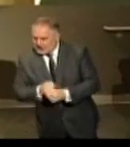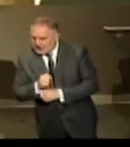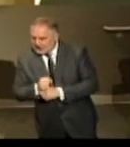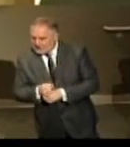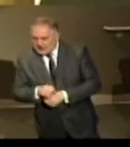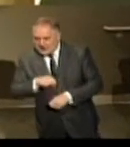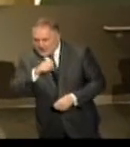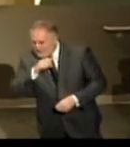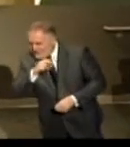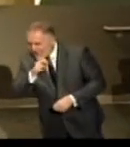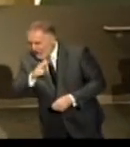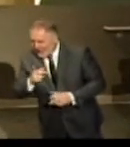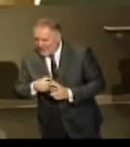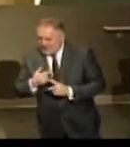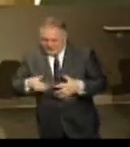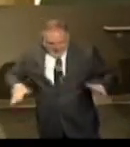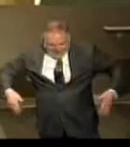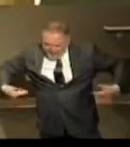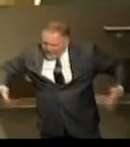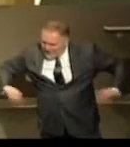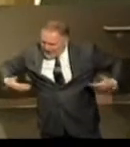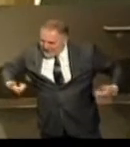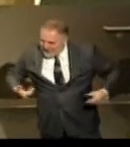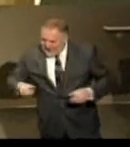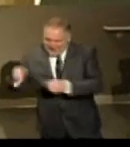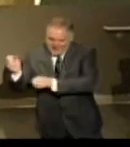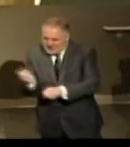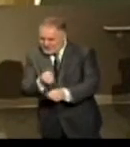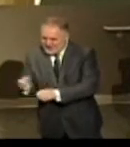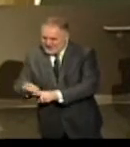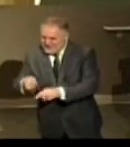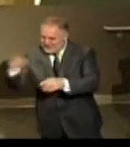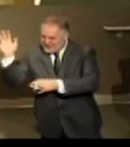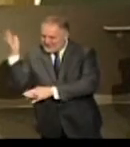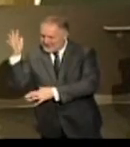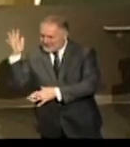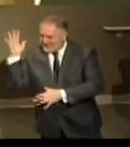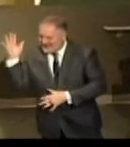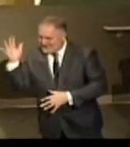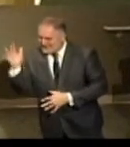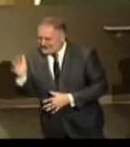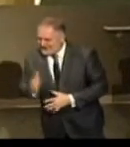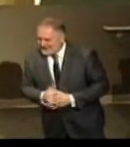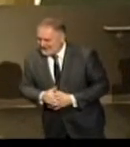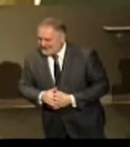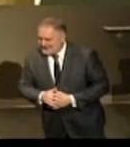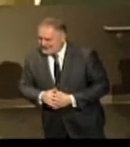and then a monkey with tails. And one day we were swinging through the trees and our tails broke off and became had a PhD.